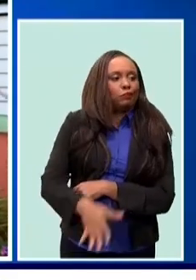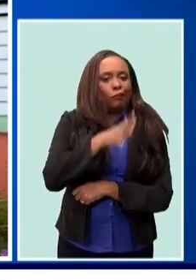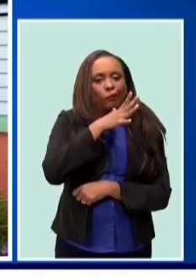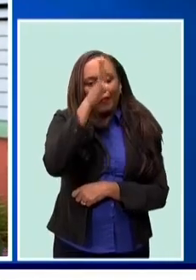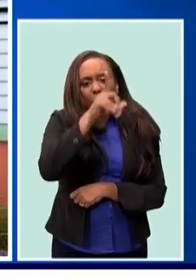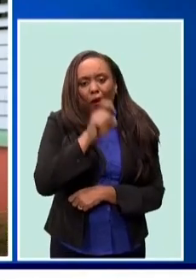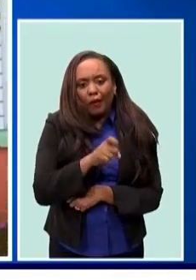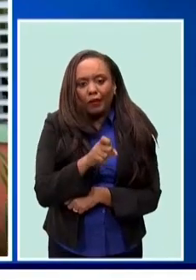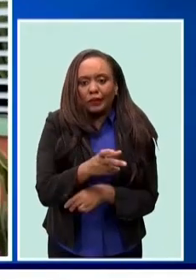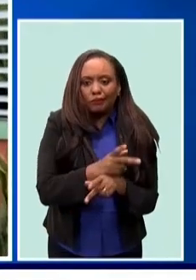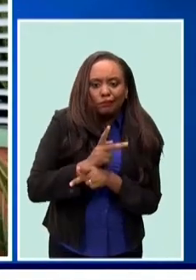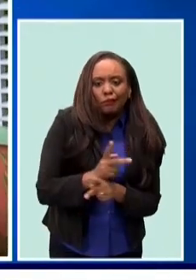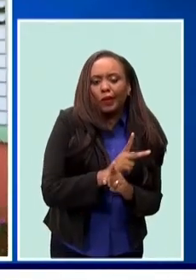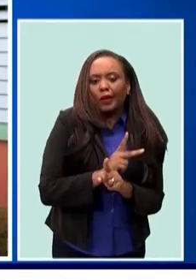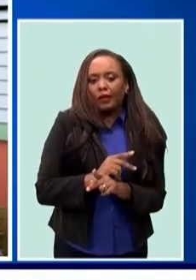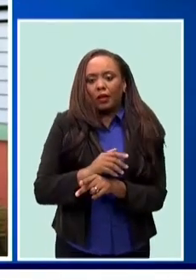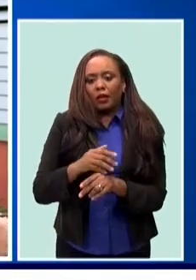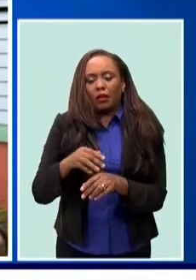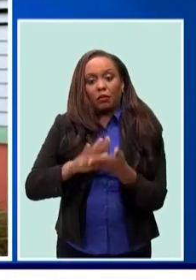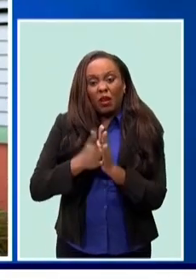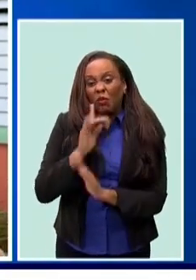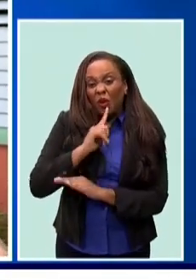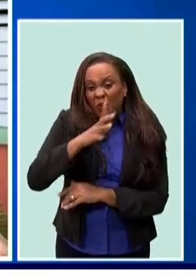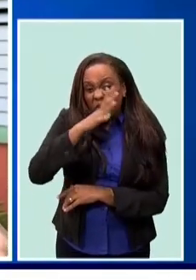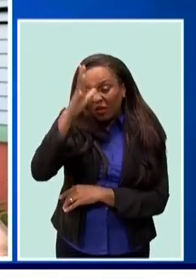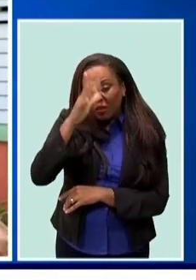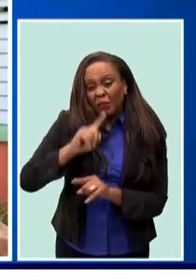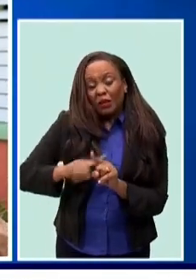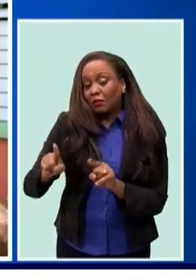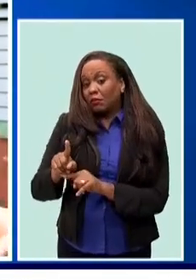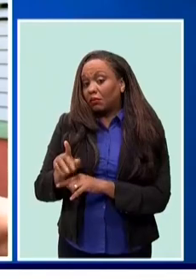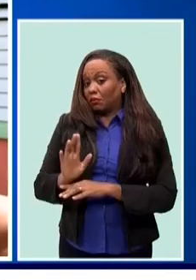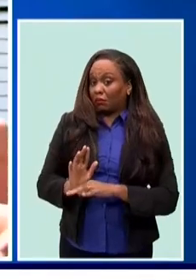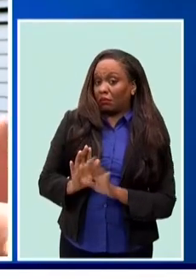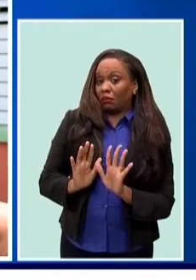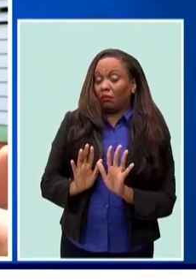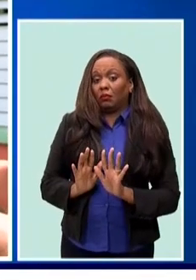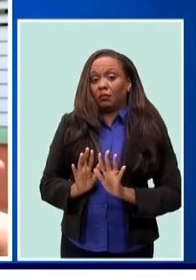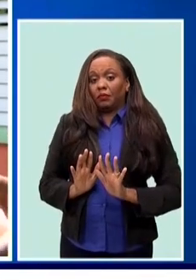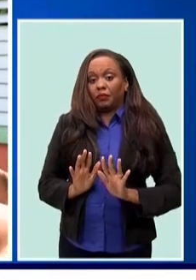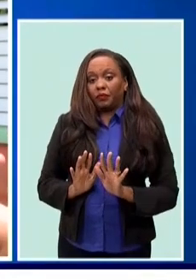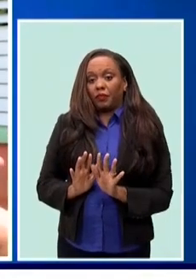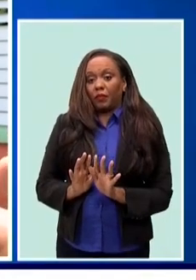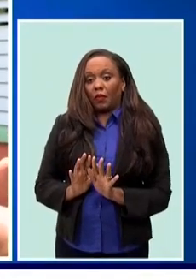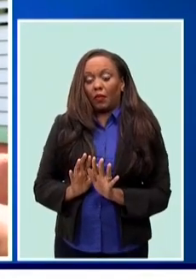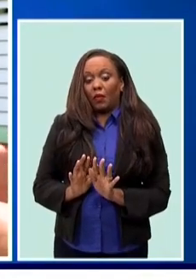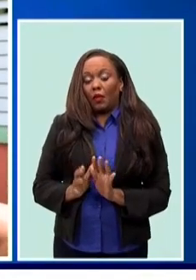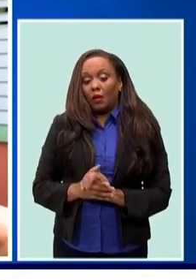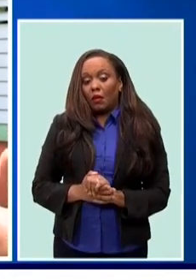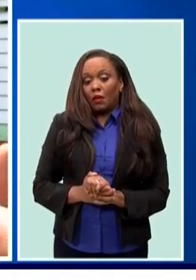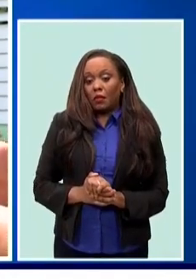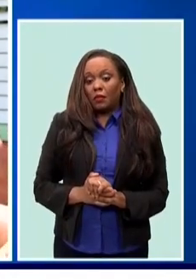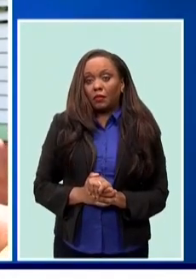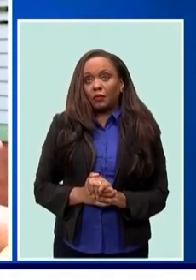being parents again, right? But also on the other end, we could be in Barbados now. We could say that